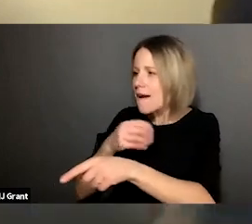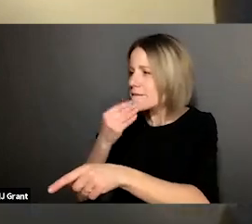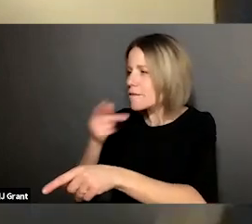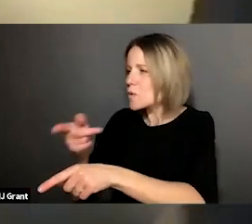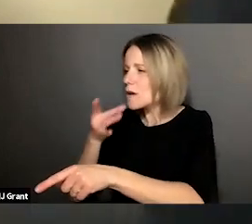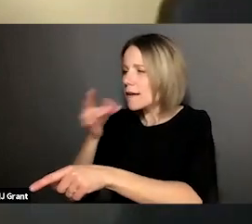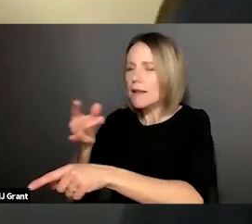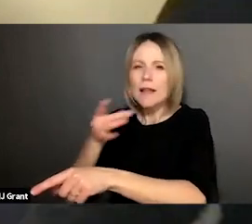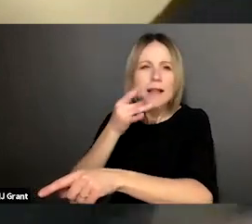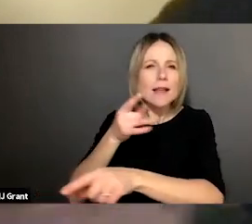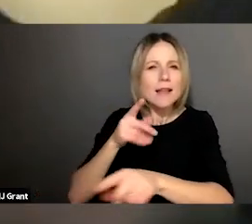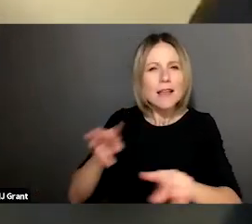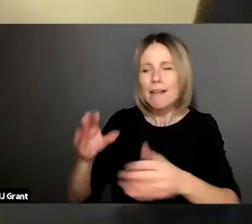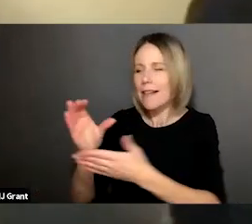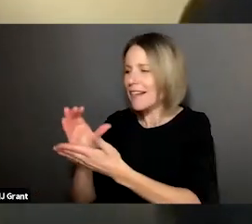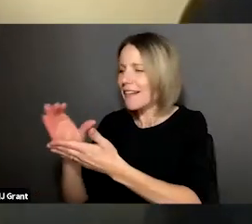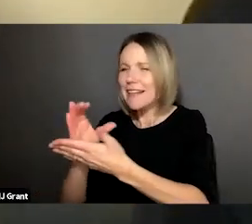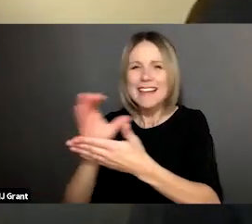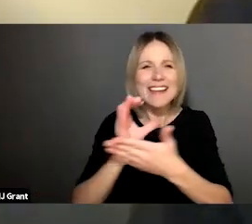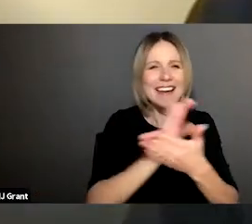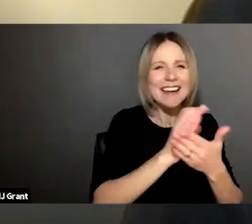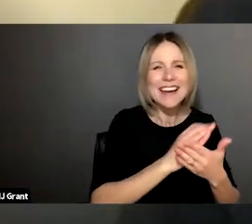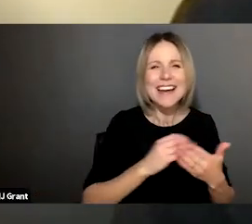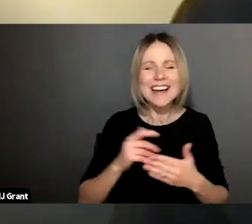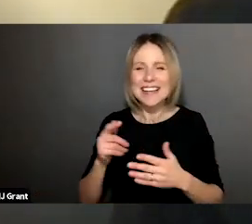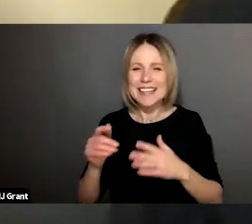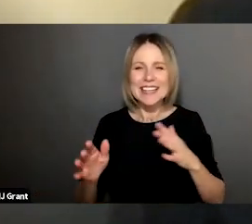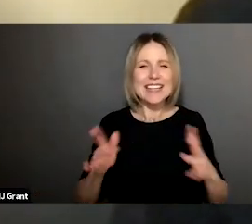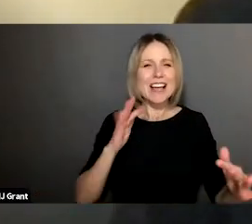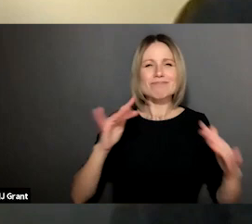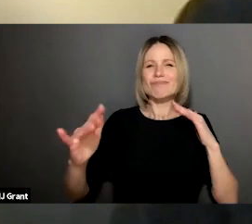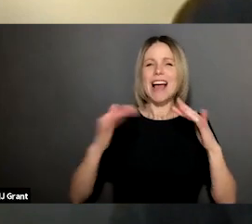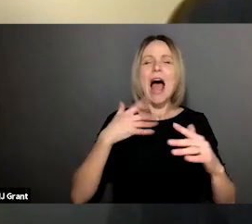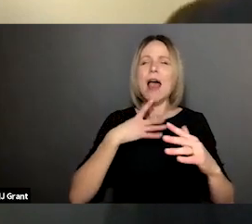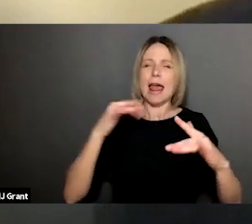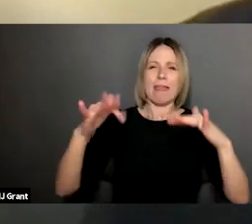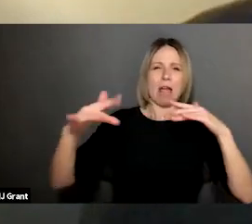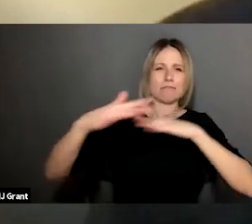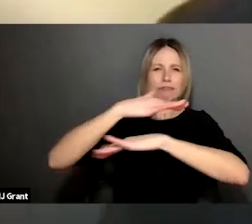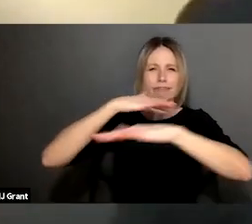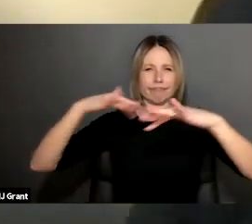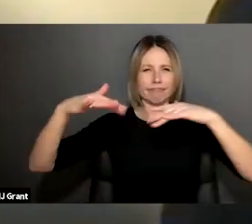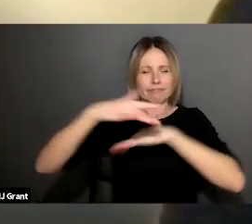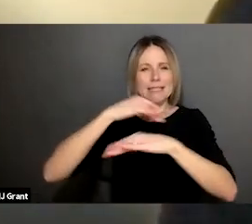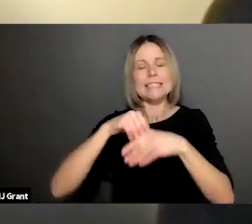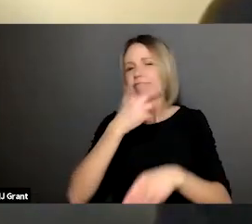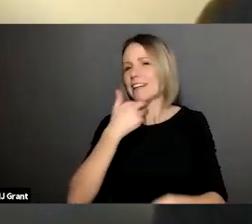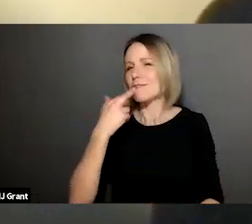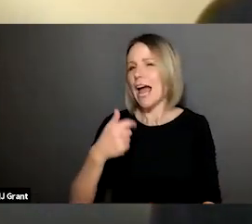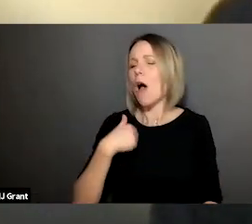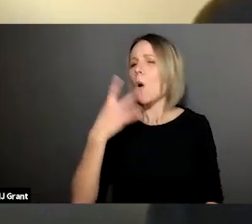waiters bring them by and the servers bring them by. That's a trend I'd like to see come back. Mm-hmm.